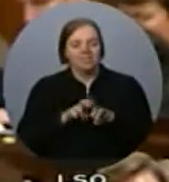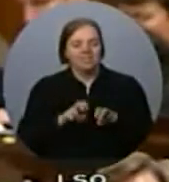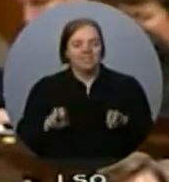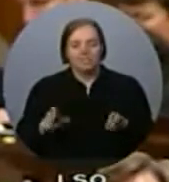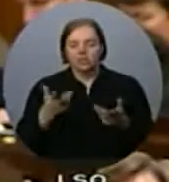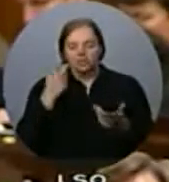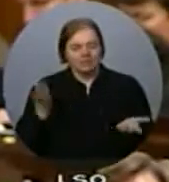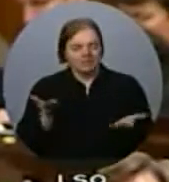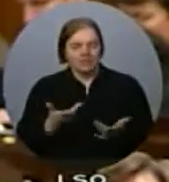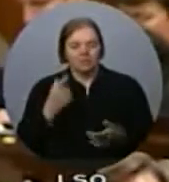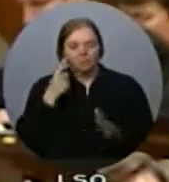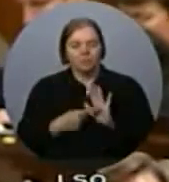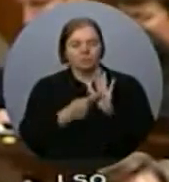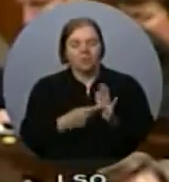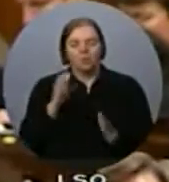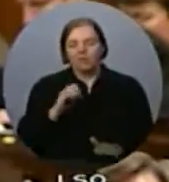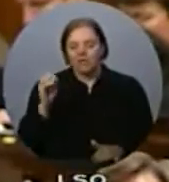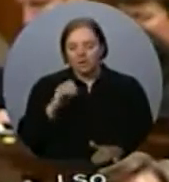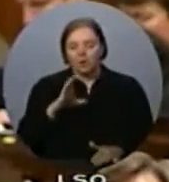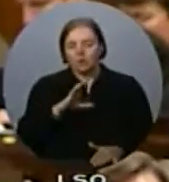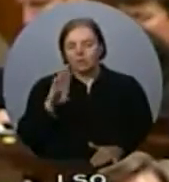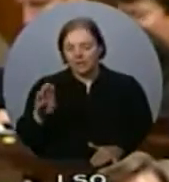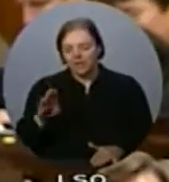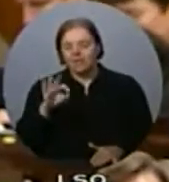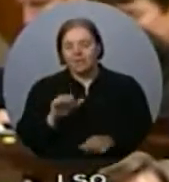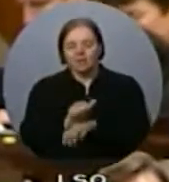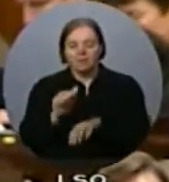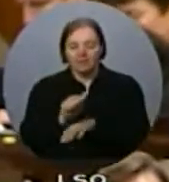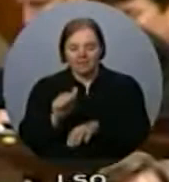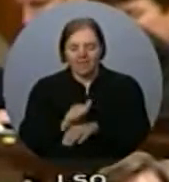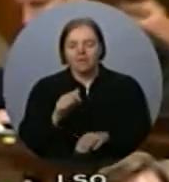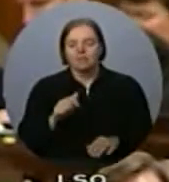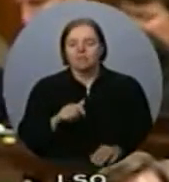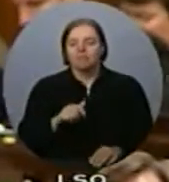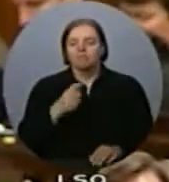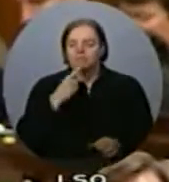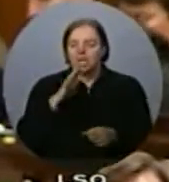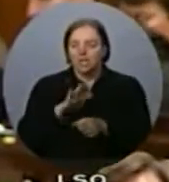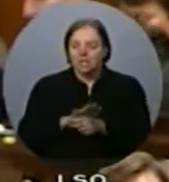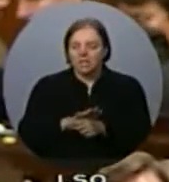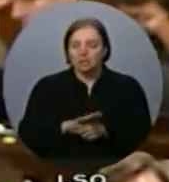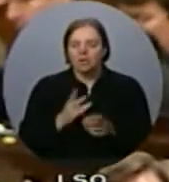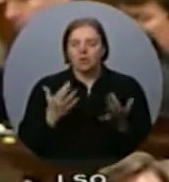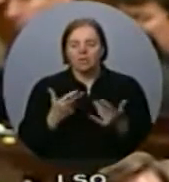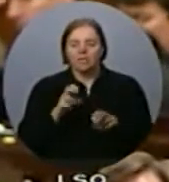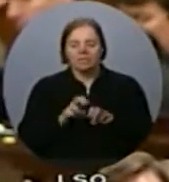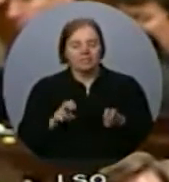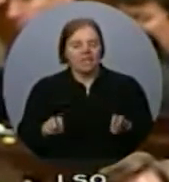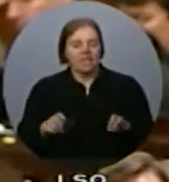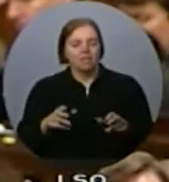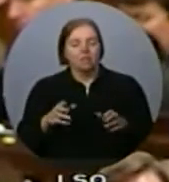British Columbia, and Alberta. It delivers on our commitment to maintain the seat counts of smaller provinces and ensure that Quebec is proportionately